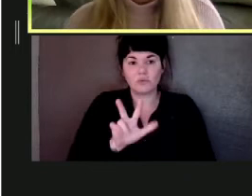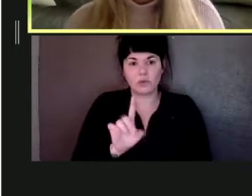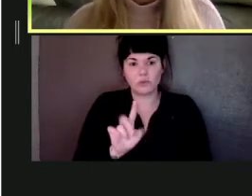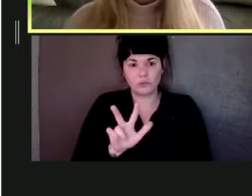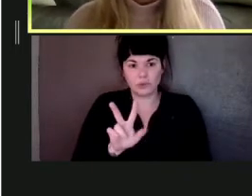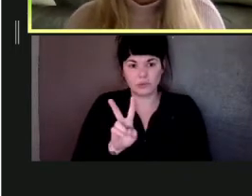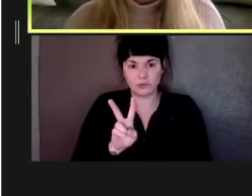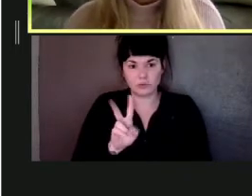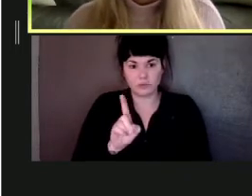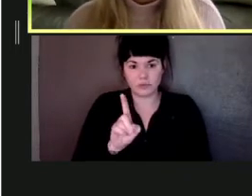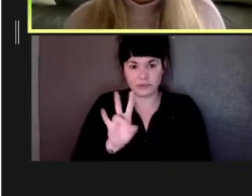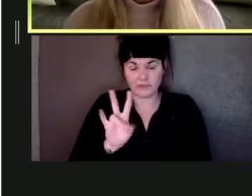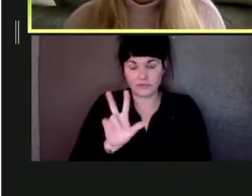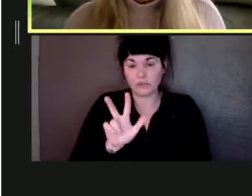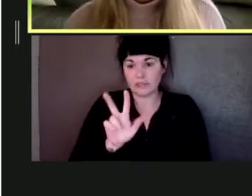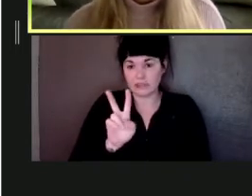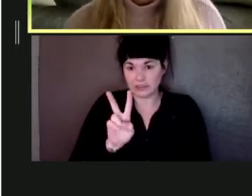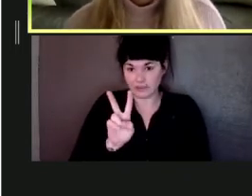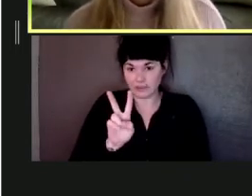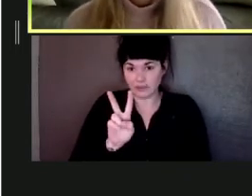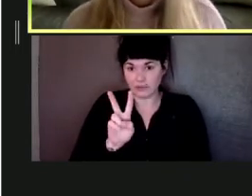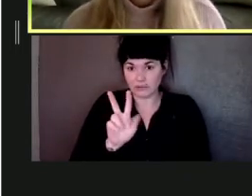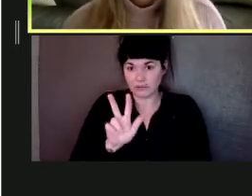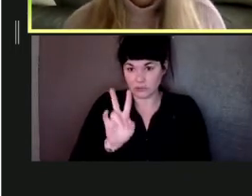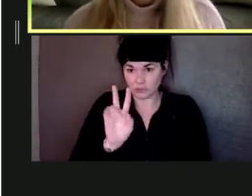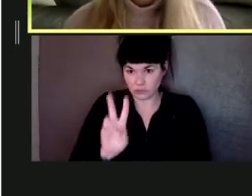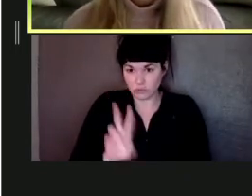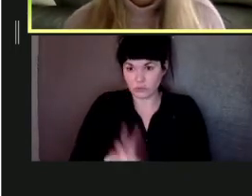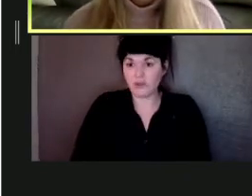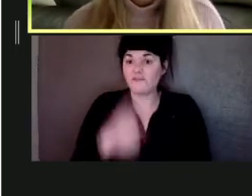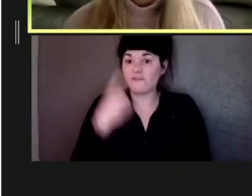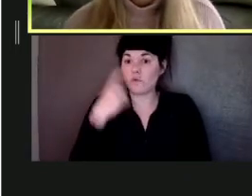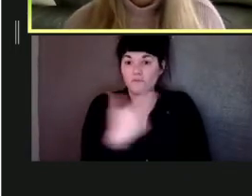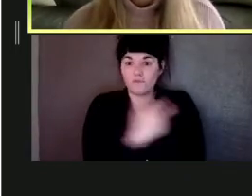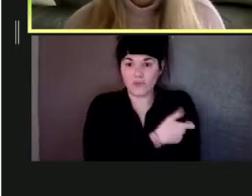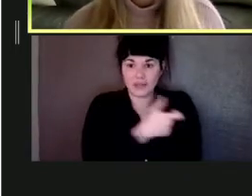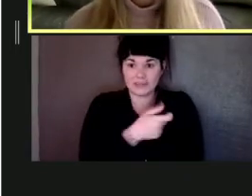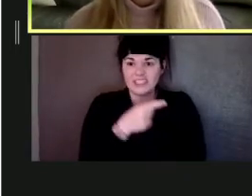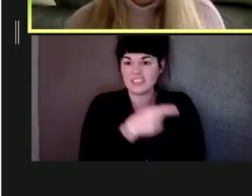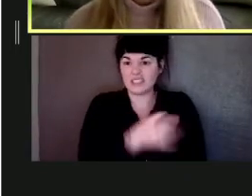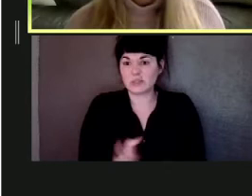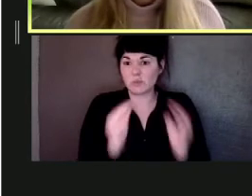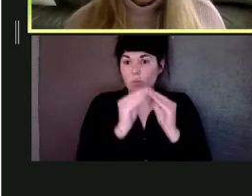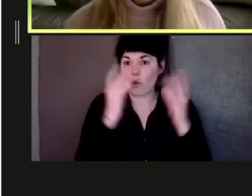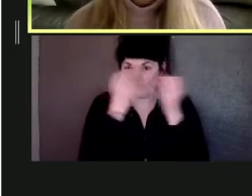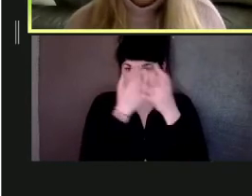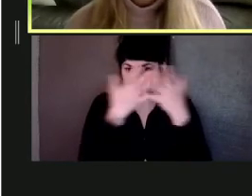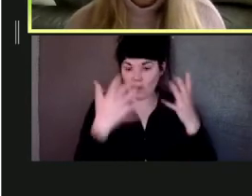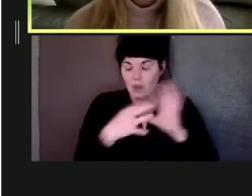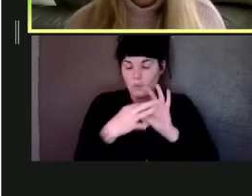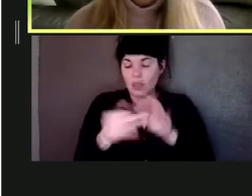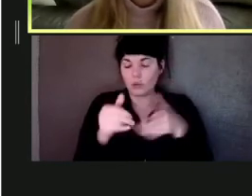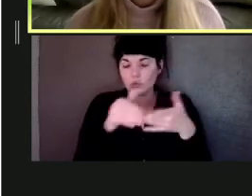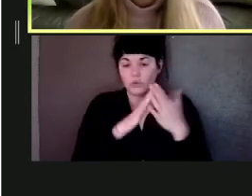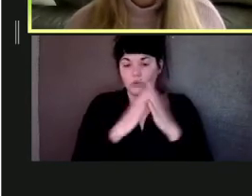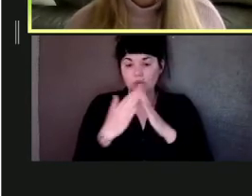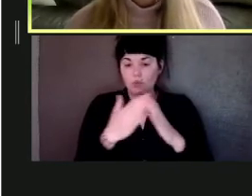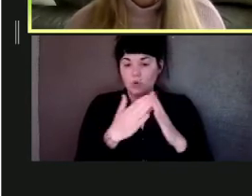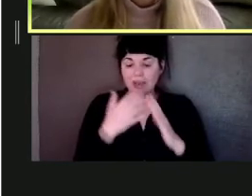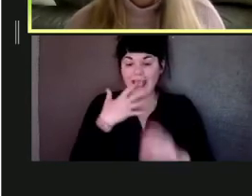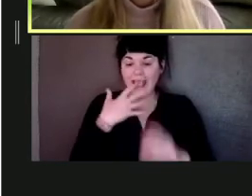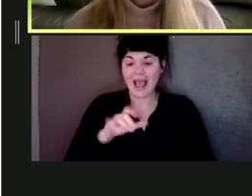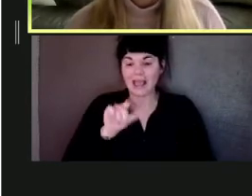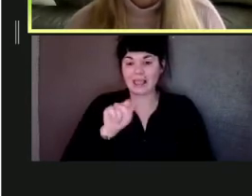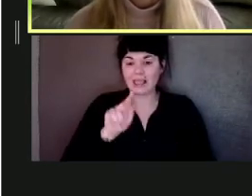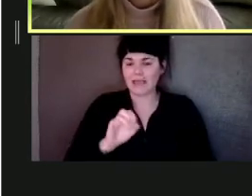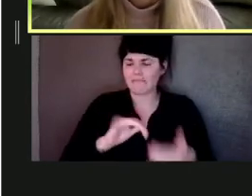313-217-3732 to get vaccinated. And here is some additional information on our community hotline, how to reach us and